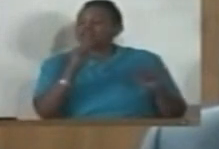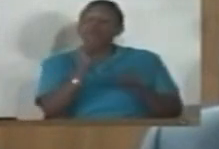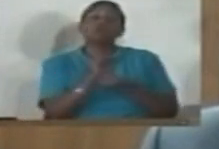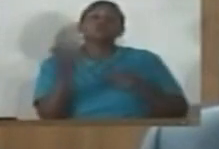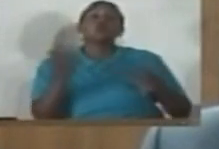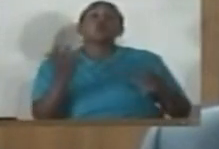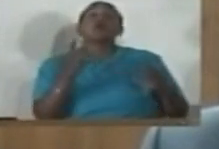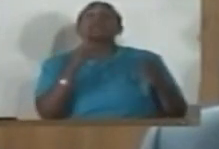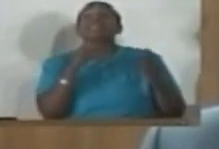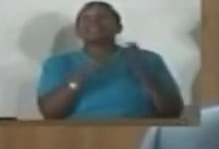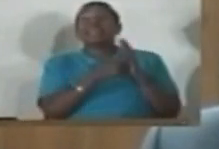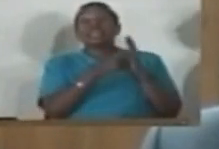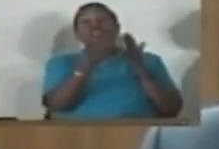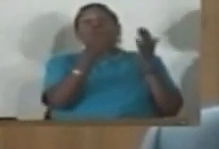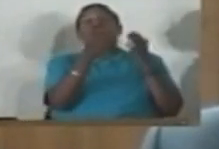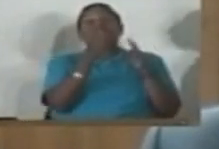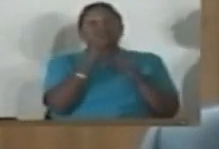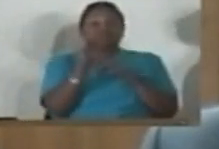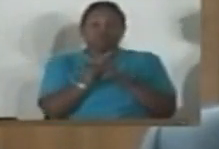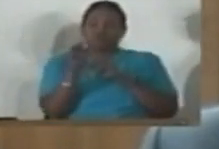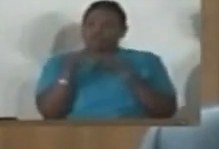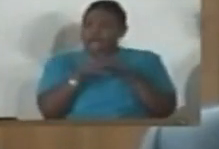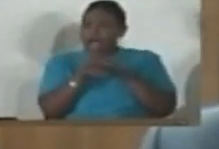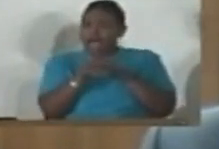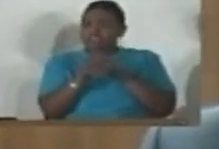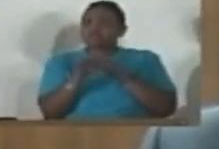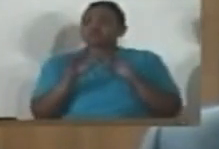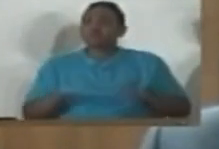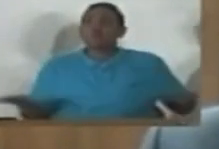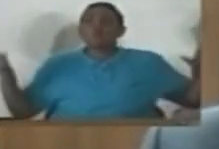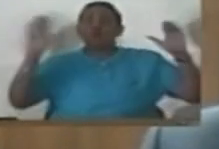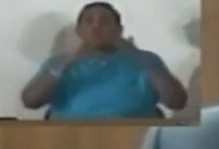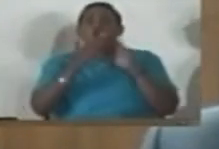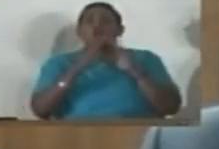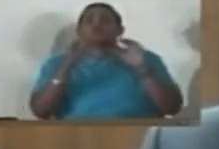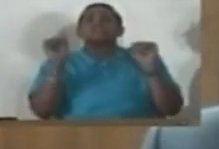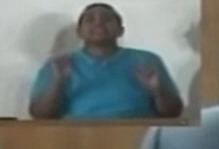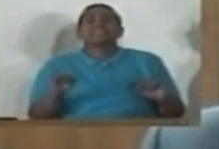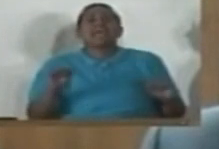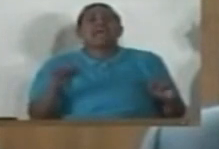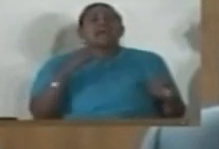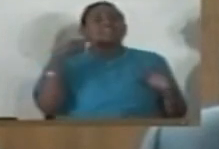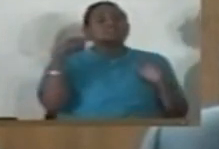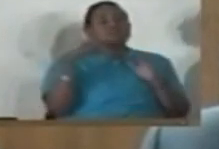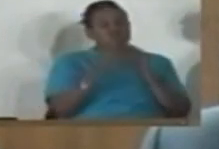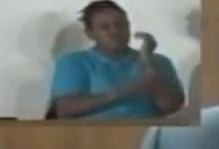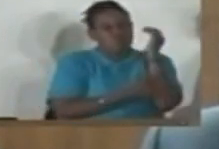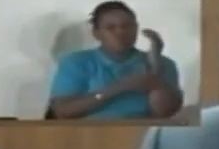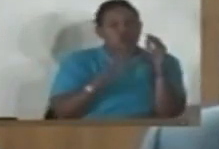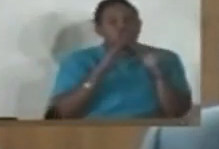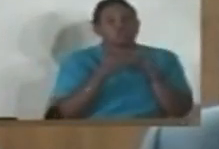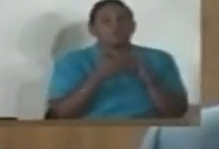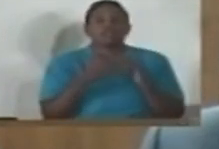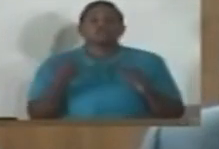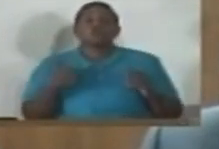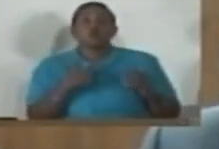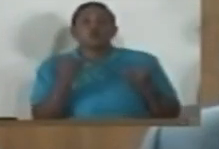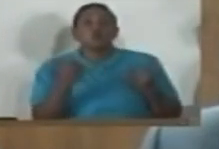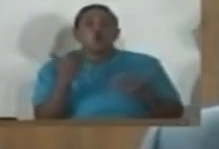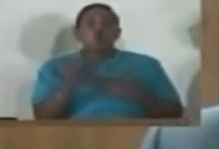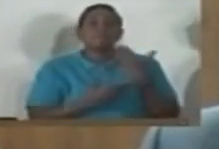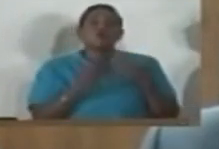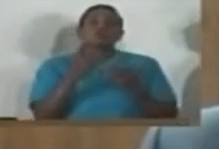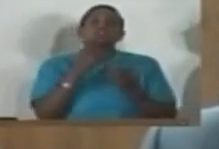that the key services of the ministry are accessible to the communities and deep rural Jamaica. So we are in the process